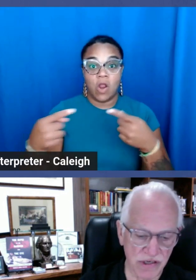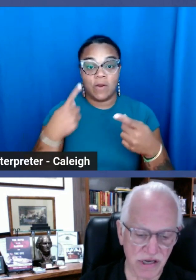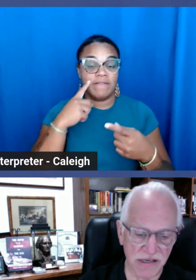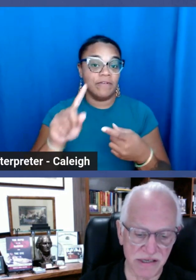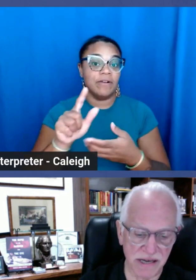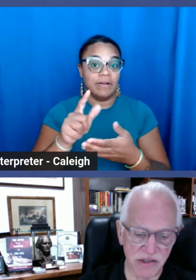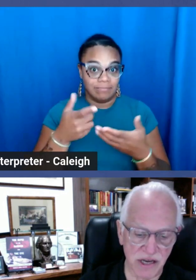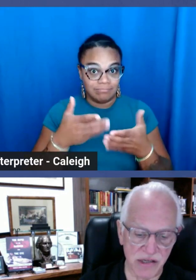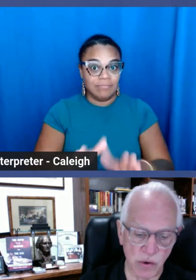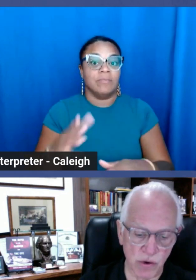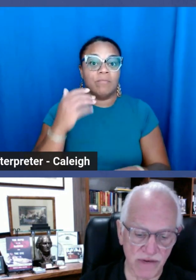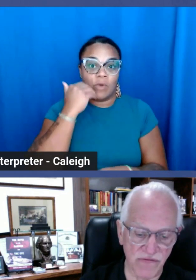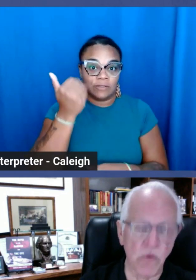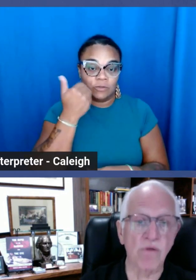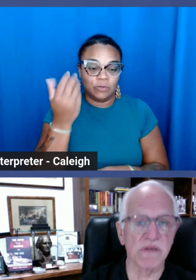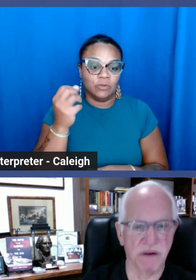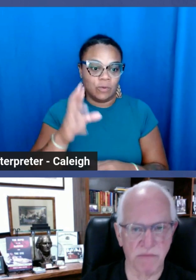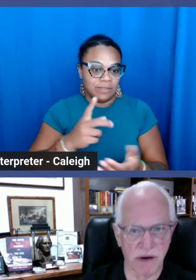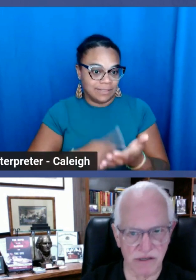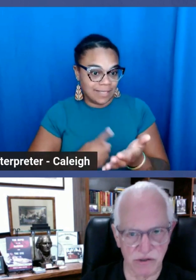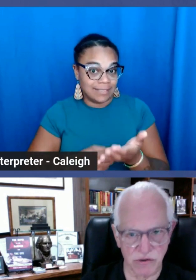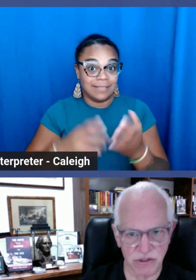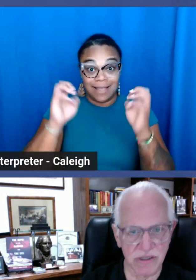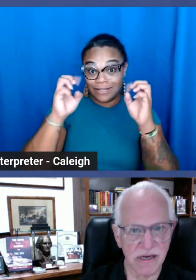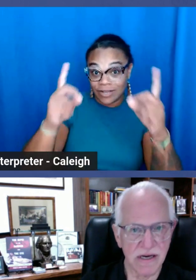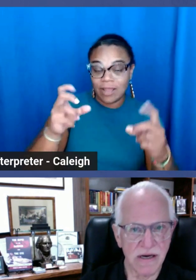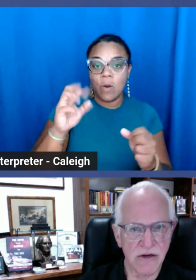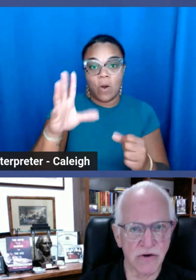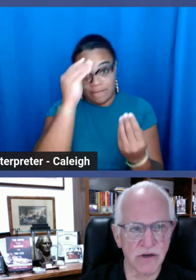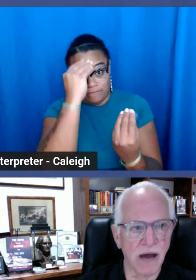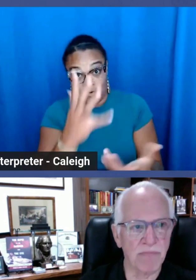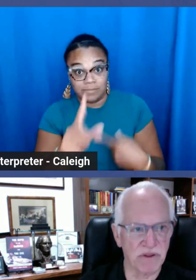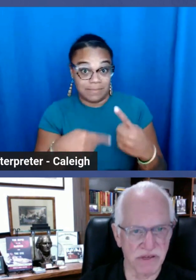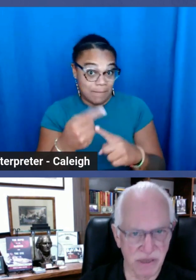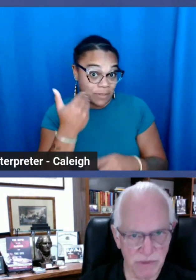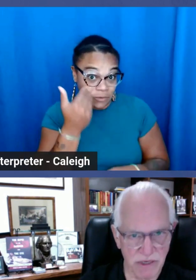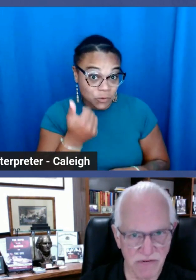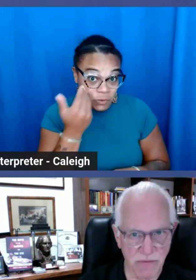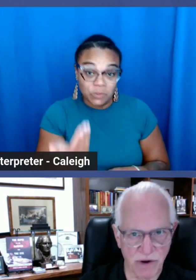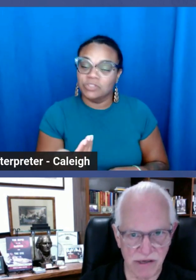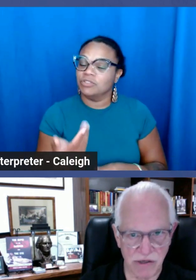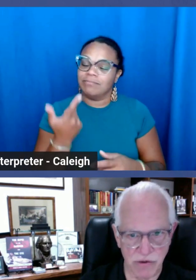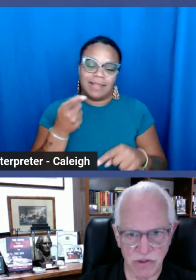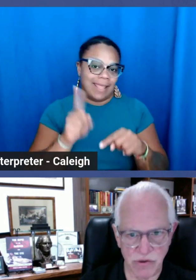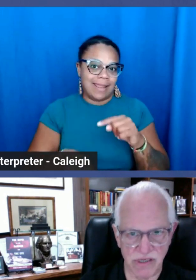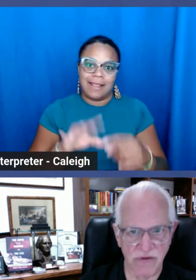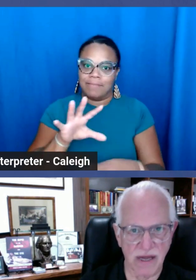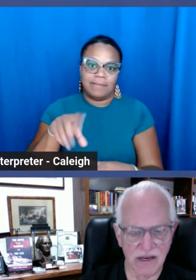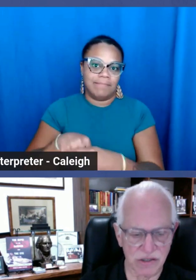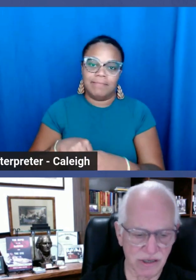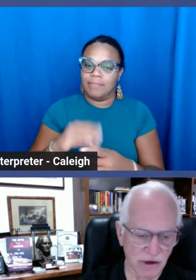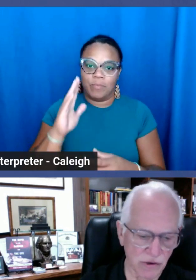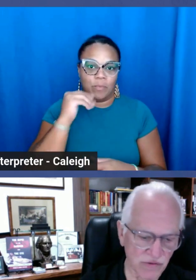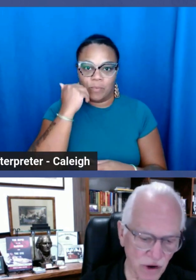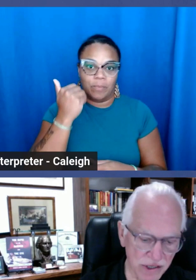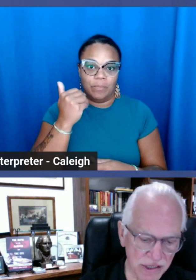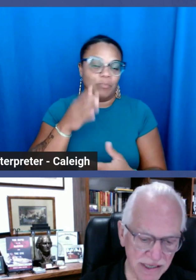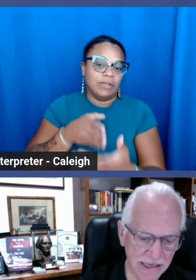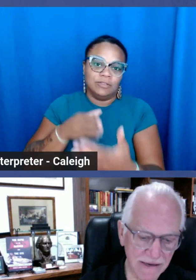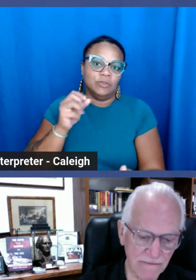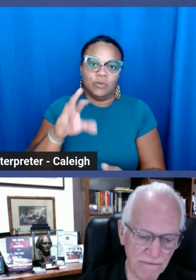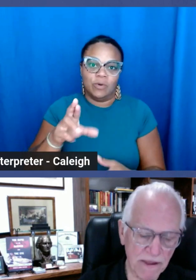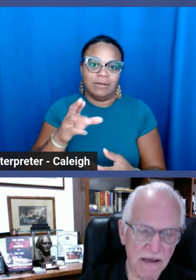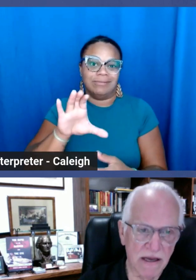that discusses, educates, or informs about prostitution could not be the subject of a prosecution or civil action under